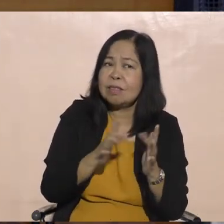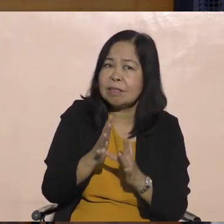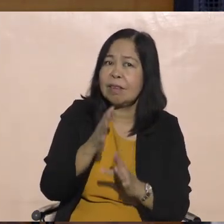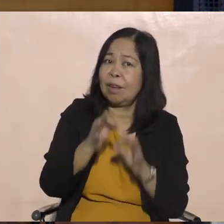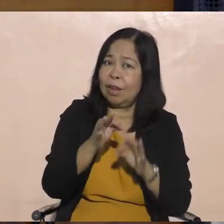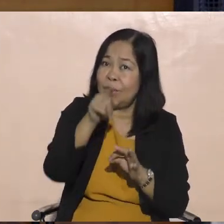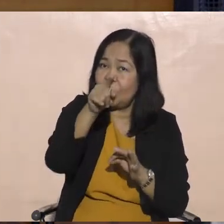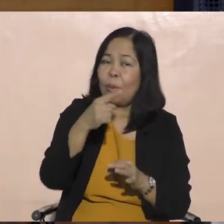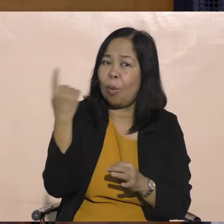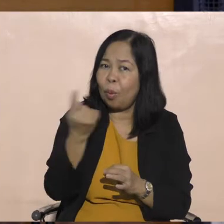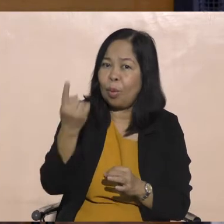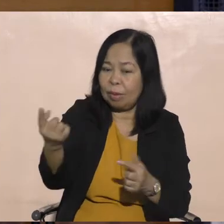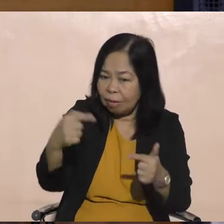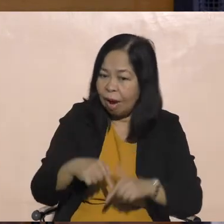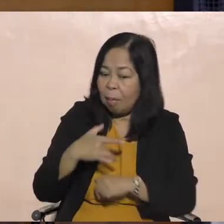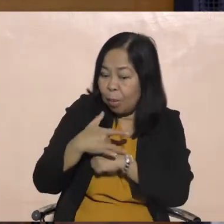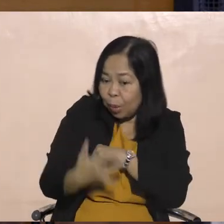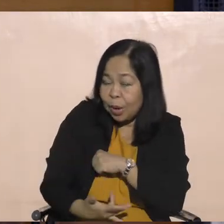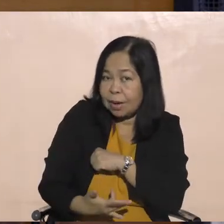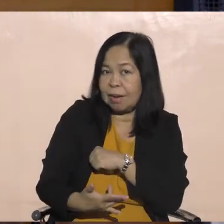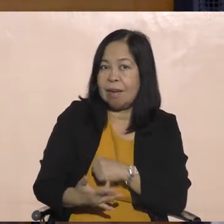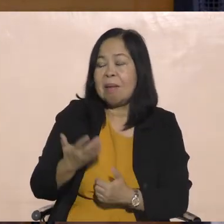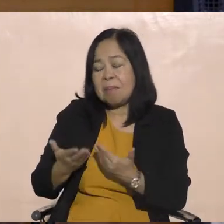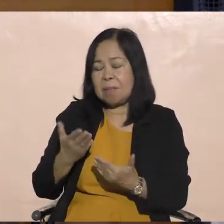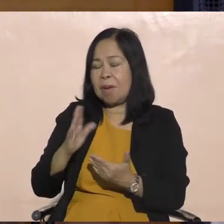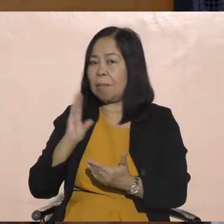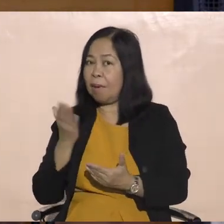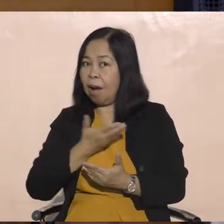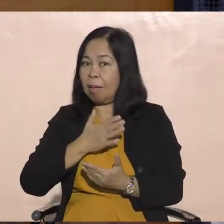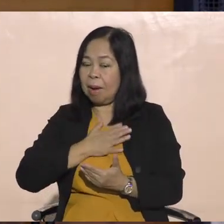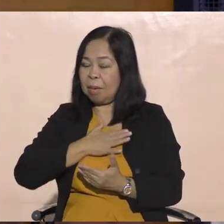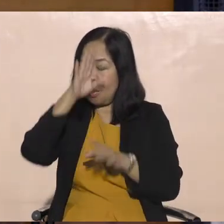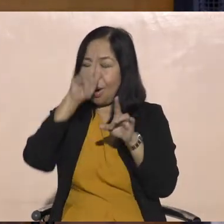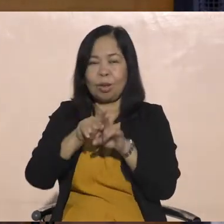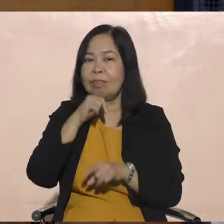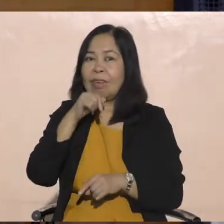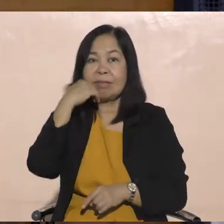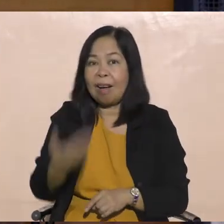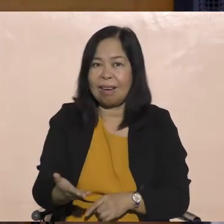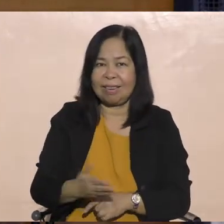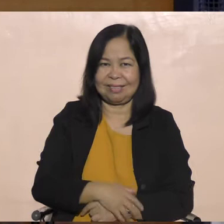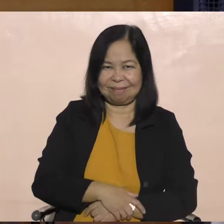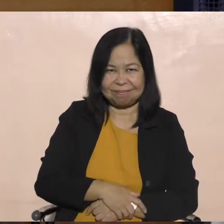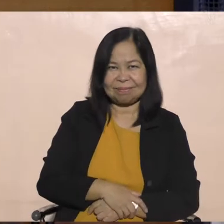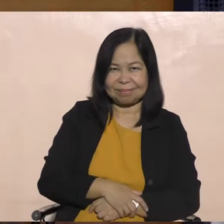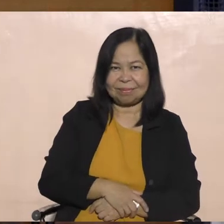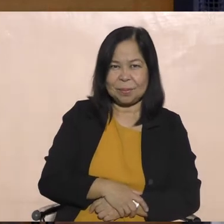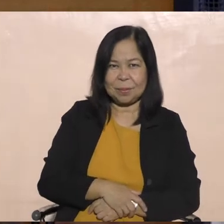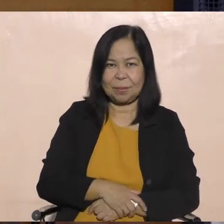They thought nga ang presence ni Jesus mga kaigsunan at their brother's sick bed